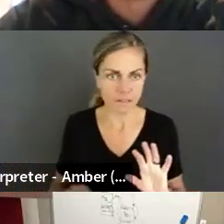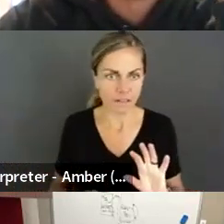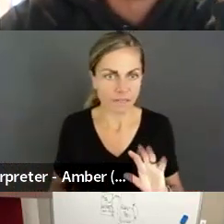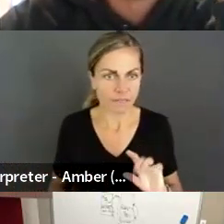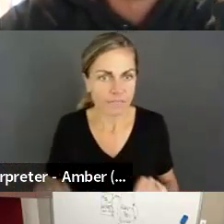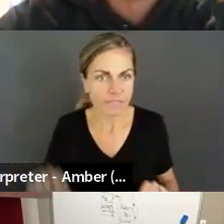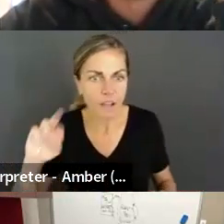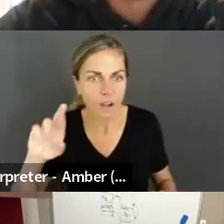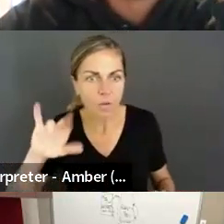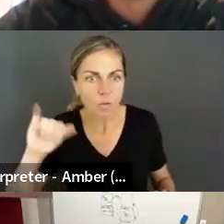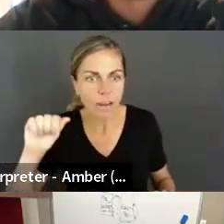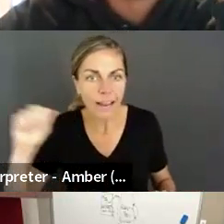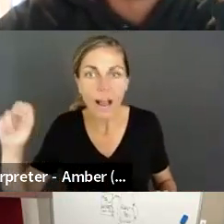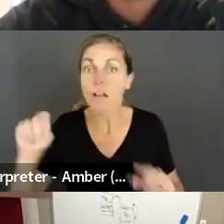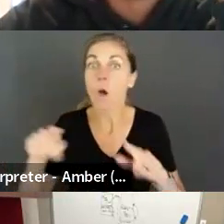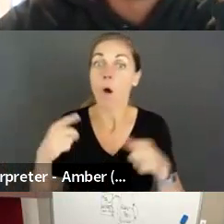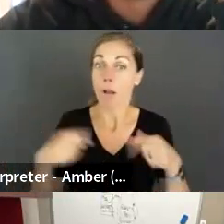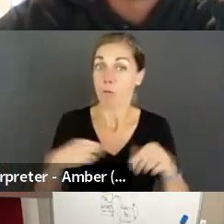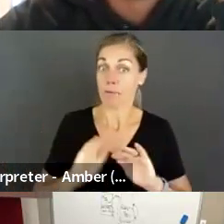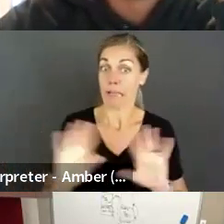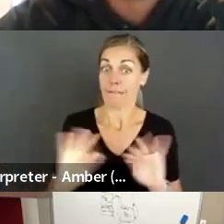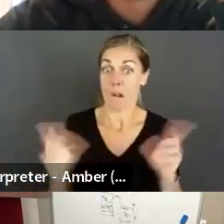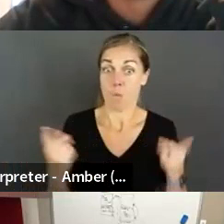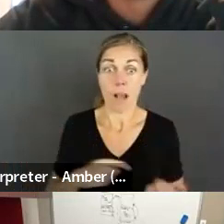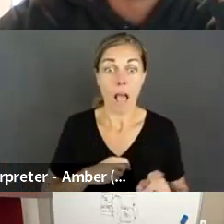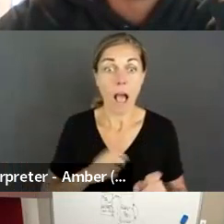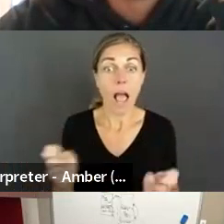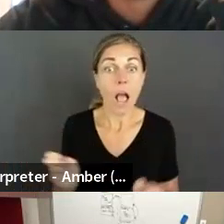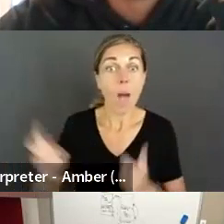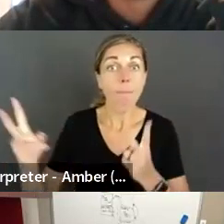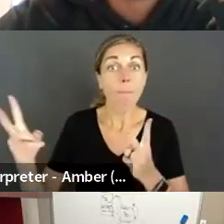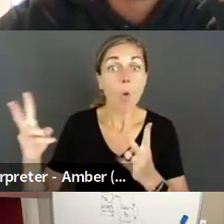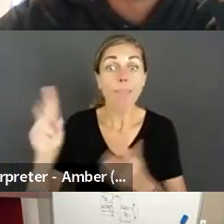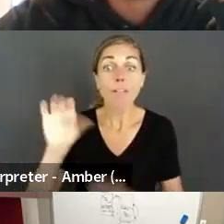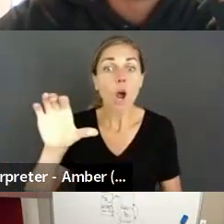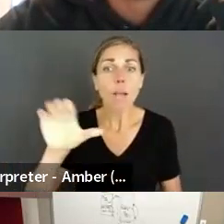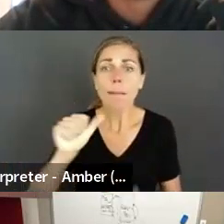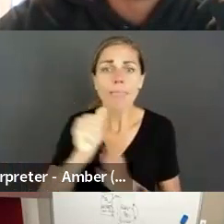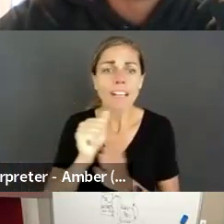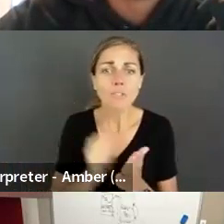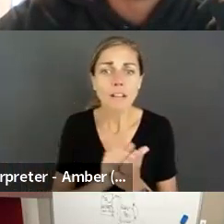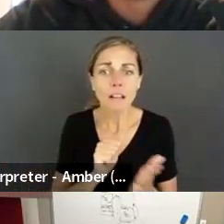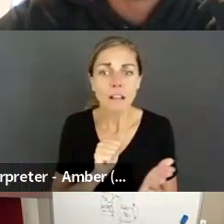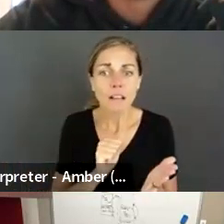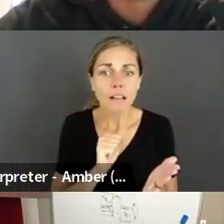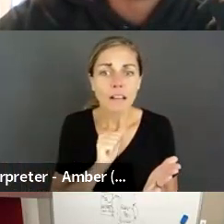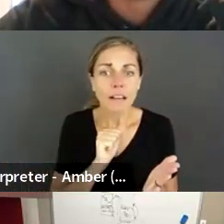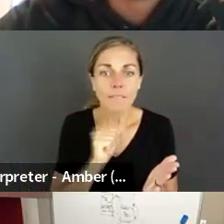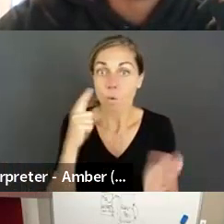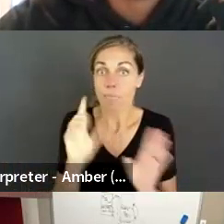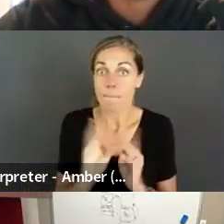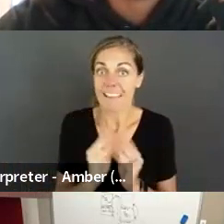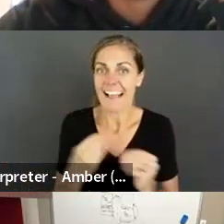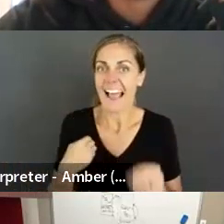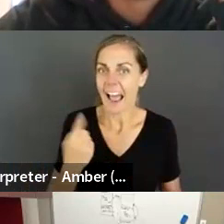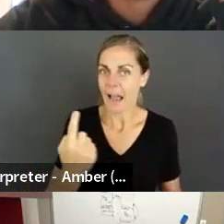clarify, when I loaded the document, the first document agenda, there was all the meeting. It had a link to